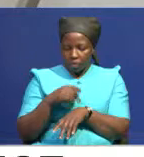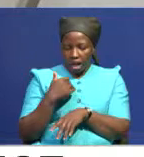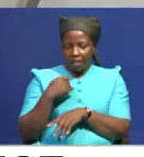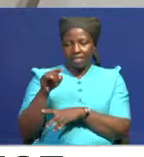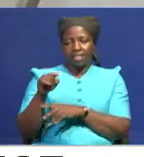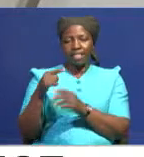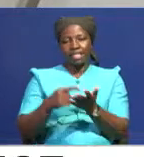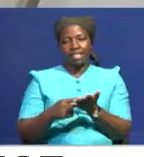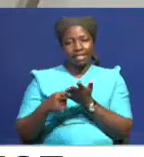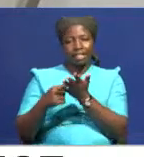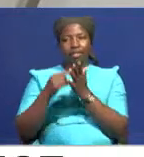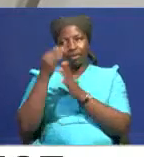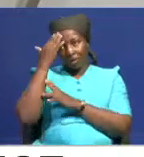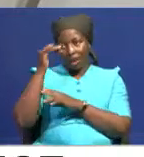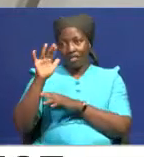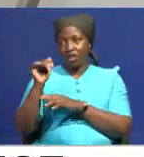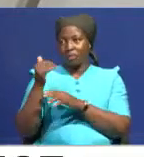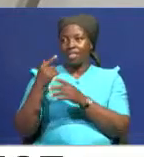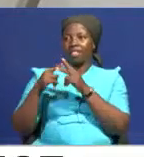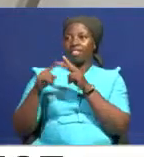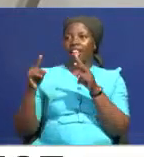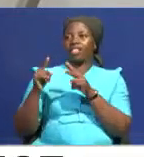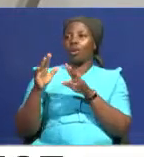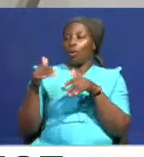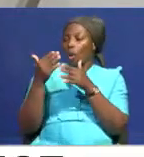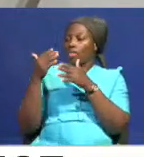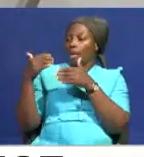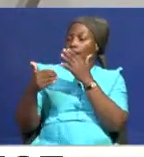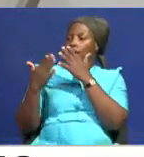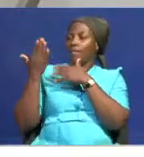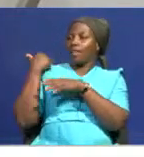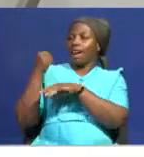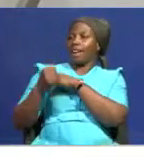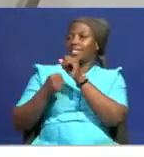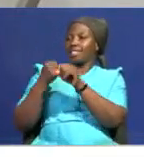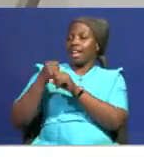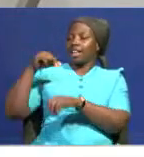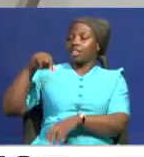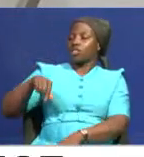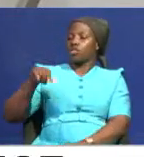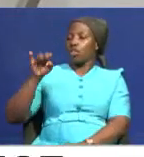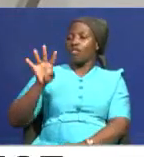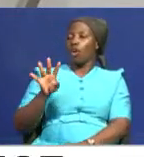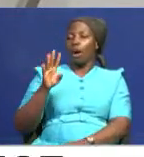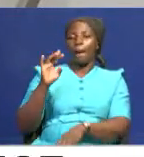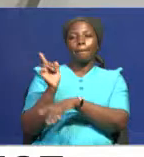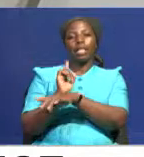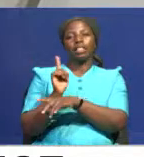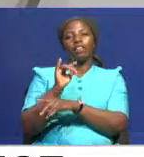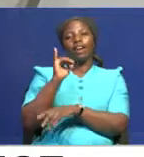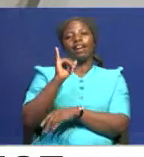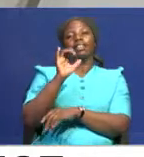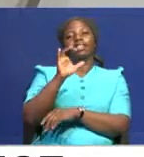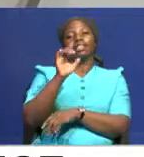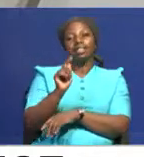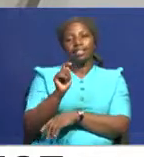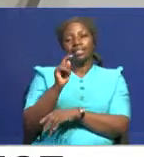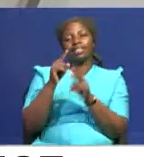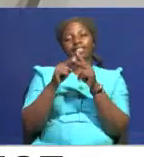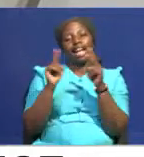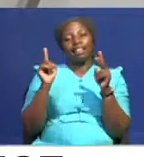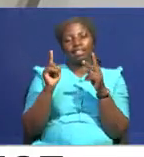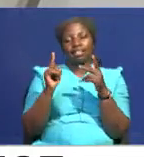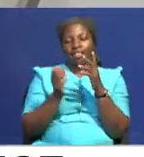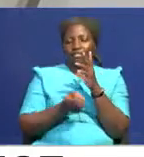discussion, because also from the beginning or the end of last year, the Q4, the Ministry of ICT actually started